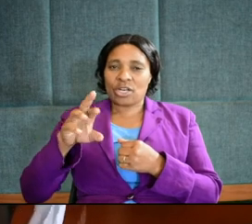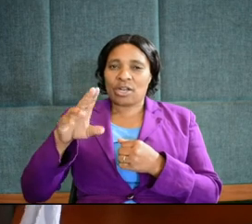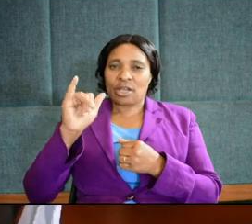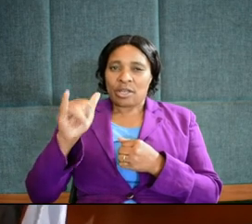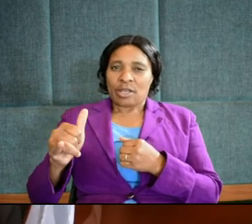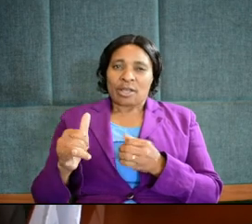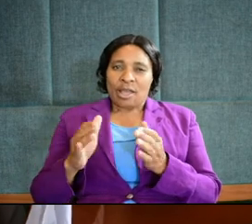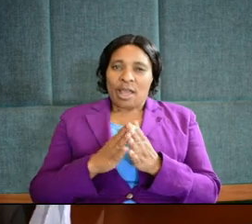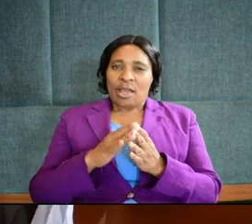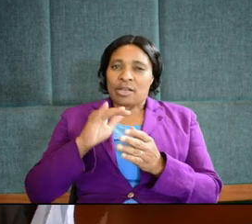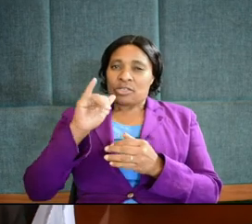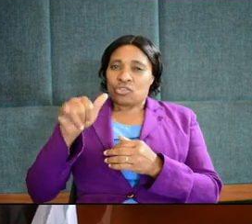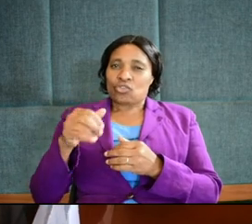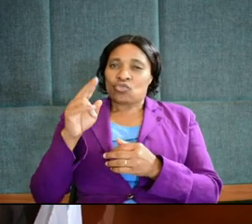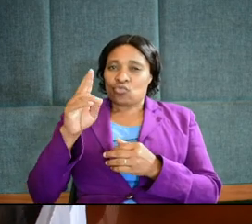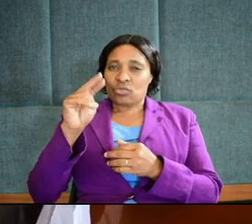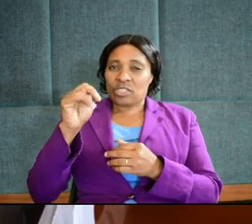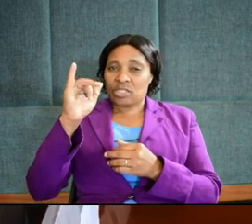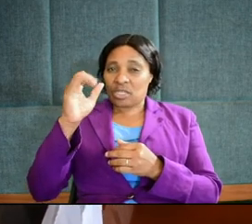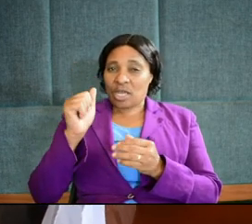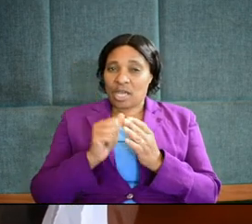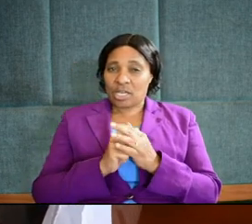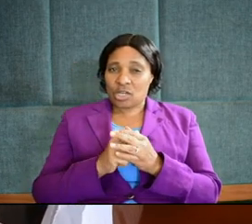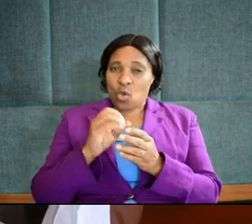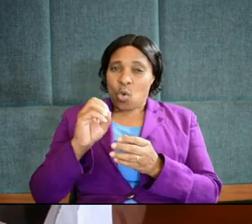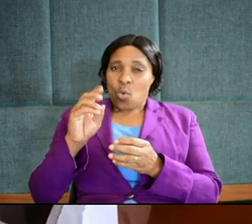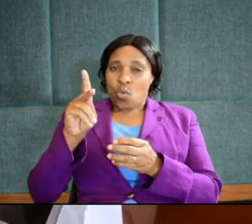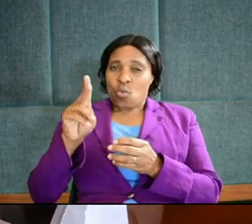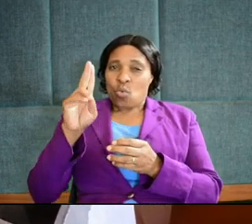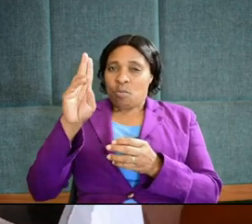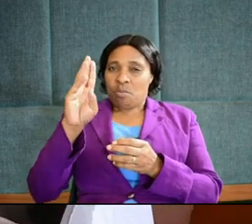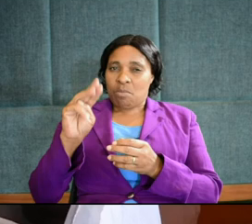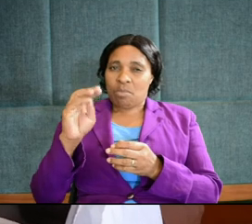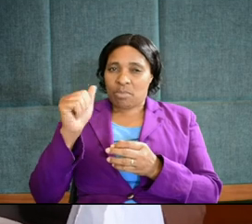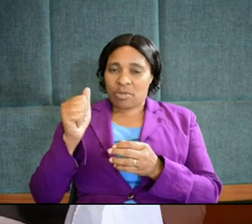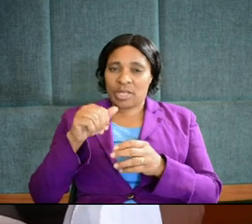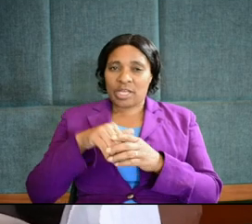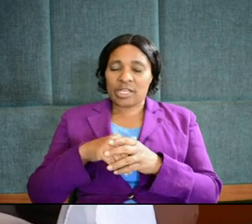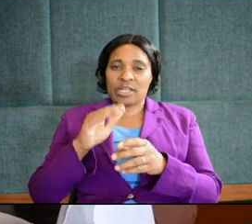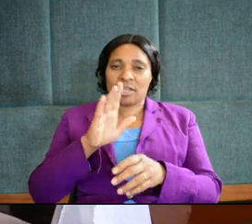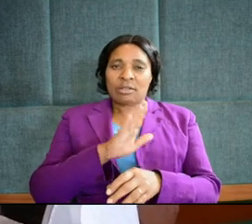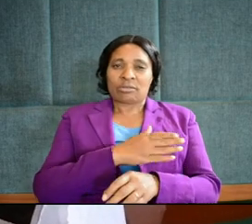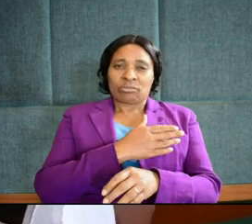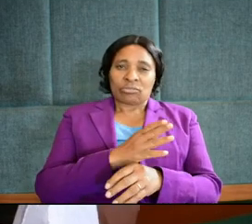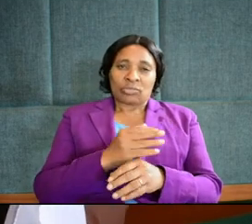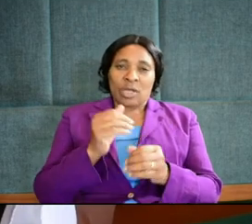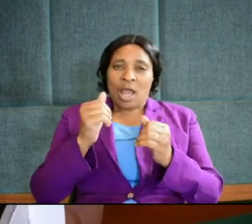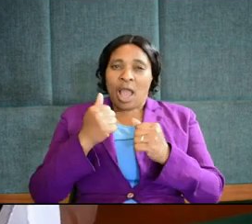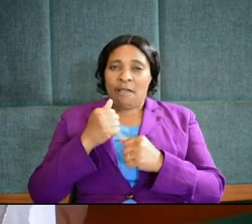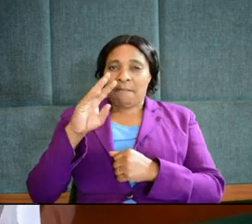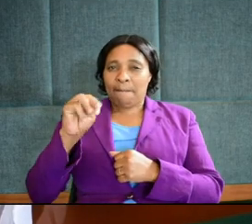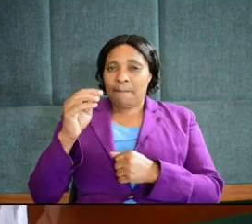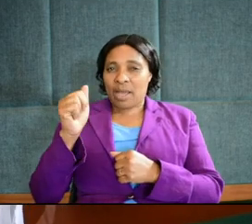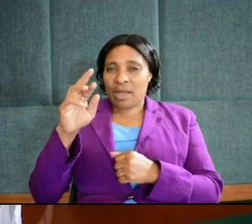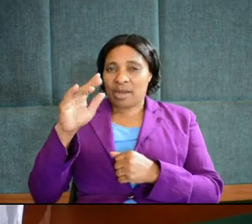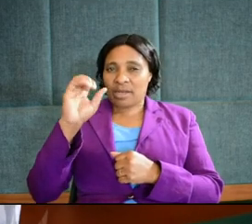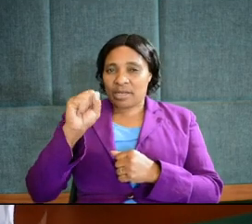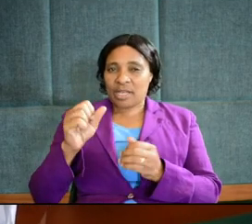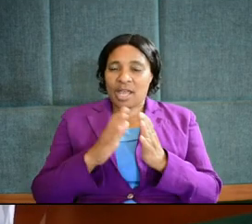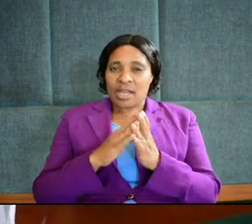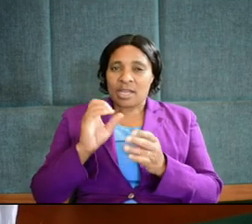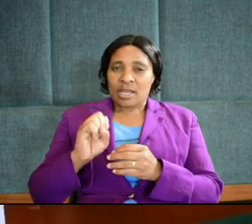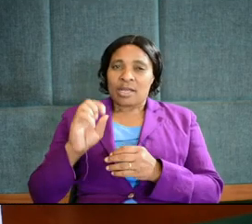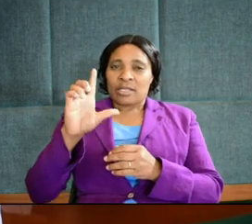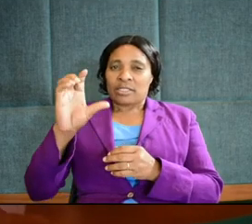Silas Wede Jr., and teacher Eugene Okumu. In the orchestra, we're going to be having Marinya Numba, Elsie Dama, and